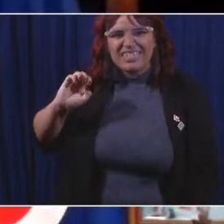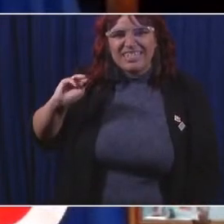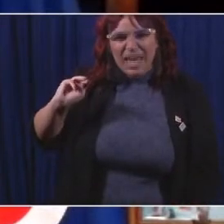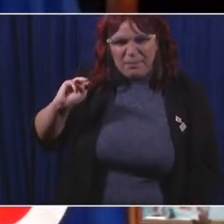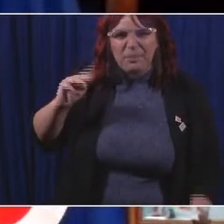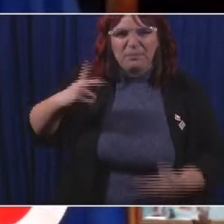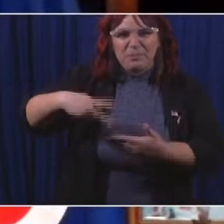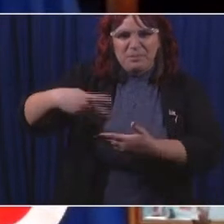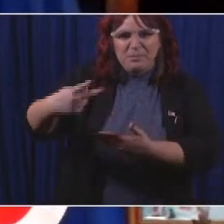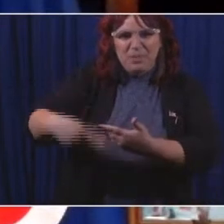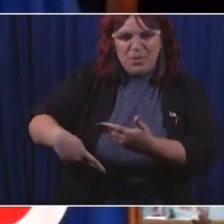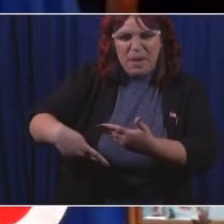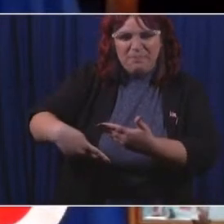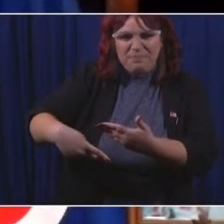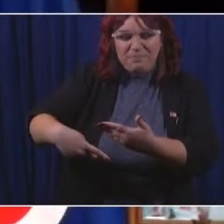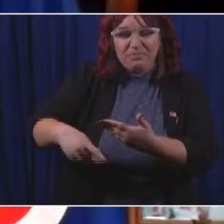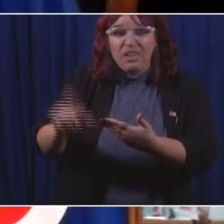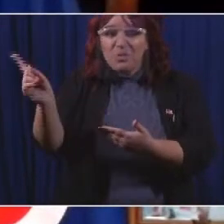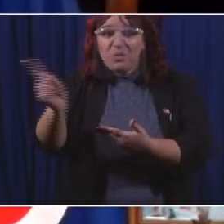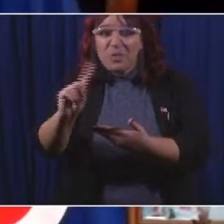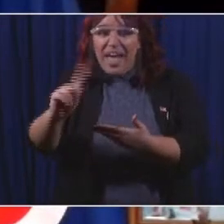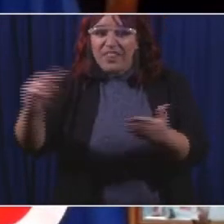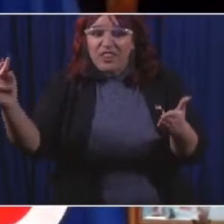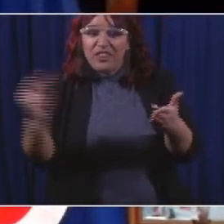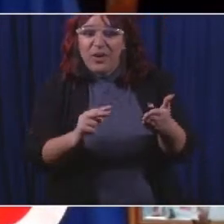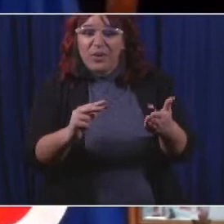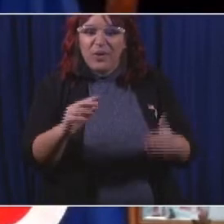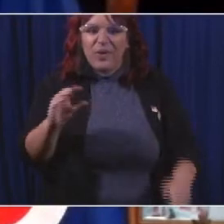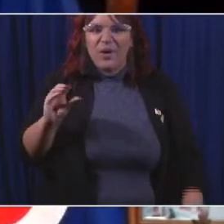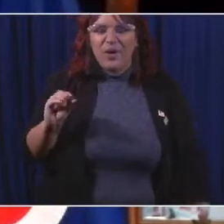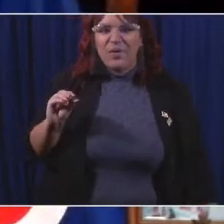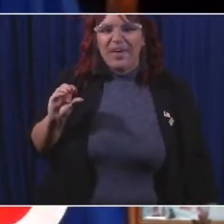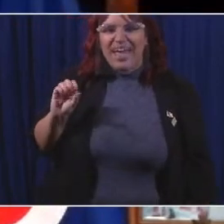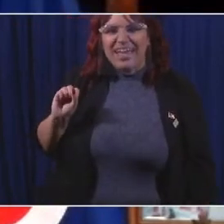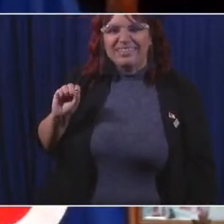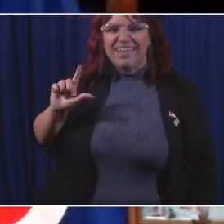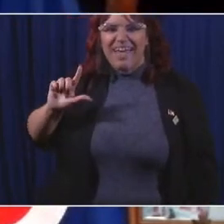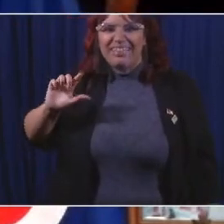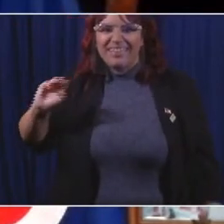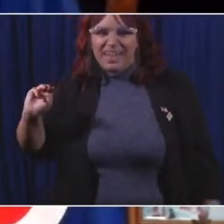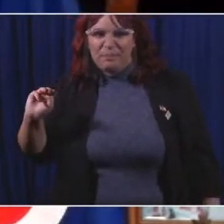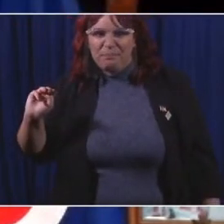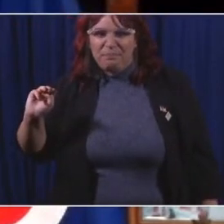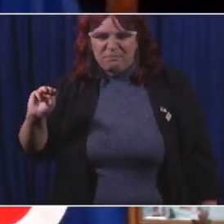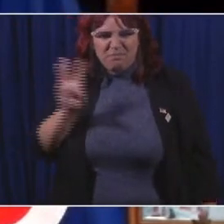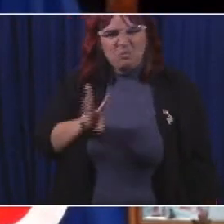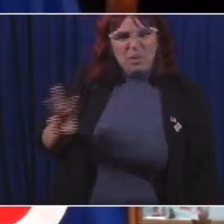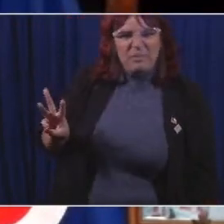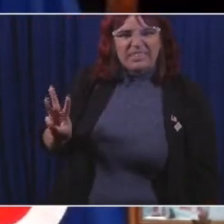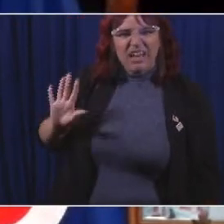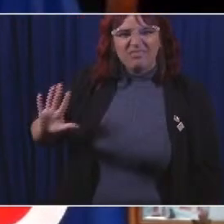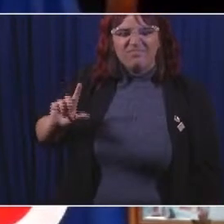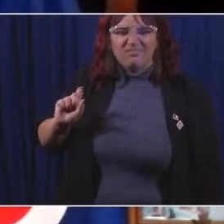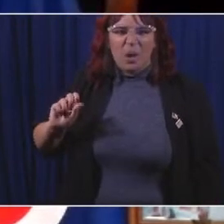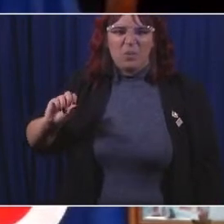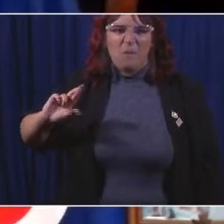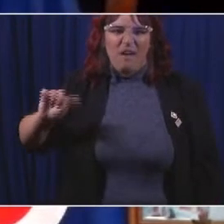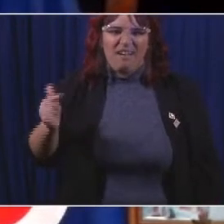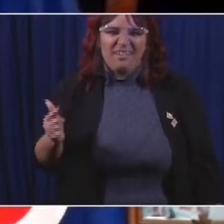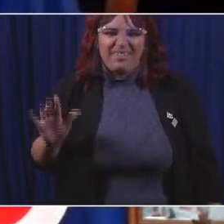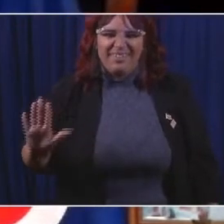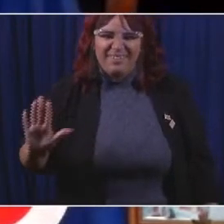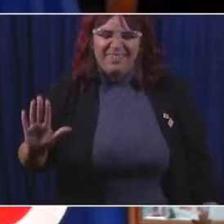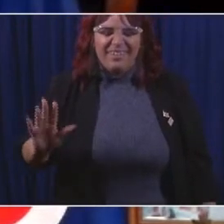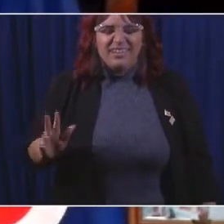OSLN.org, a great resource for you to help your young people understand how they can get the background in